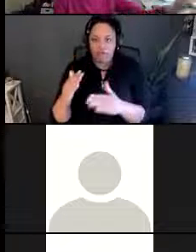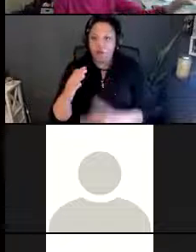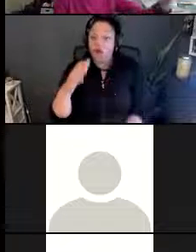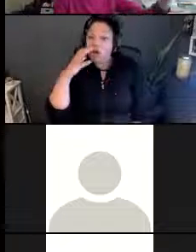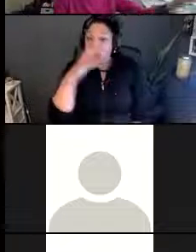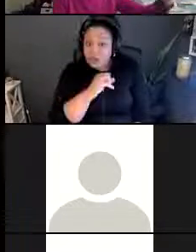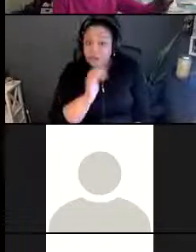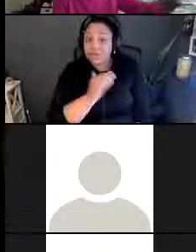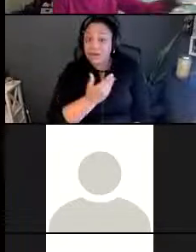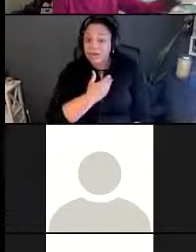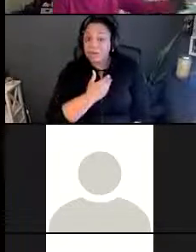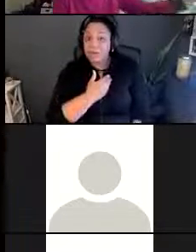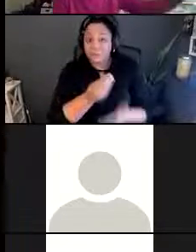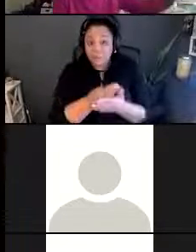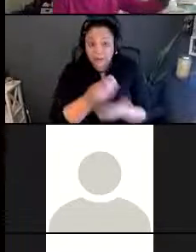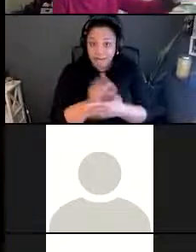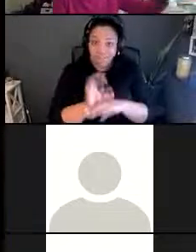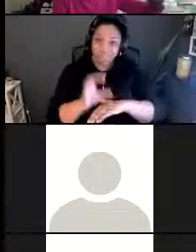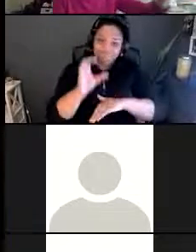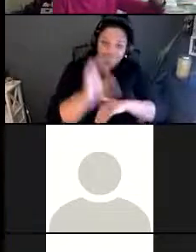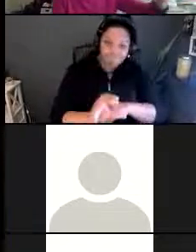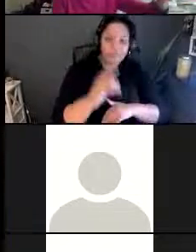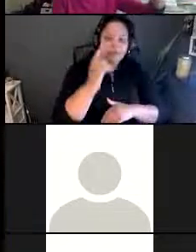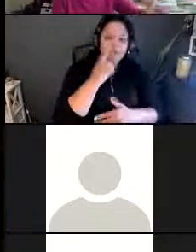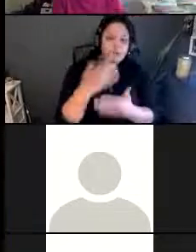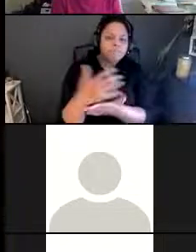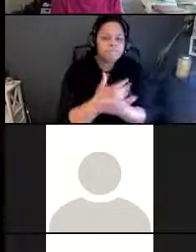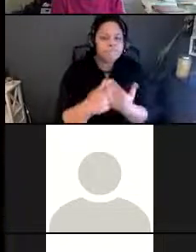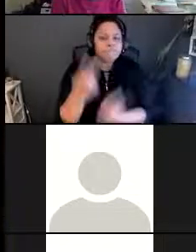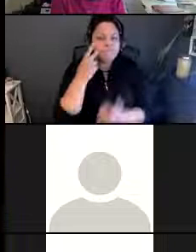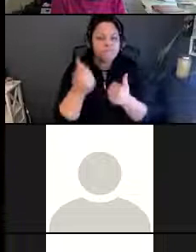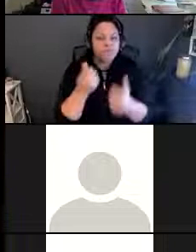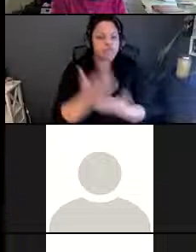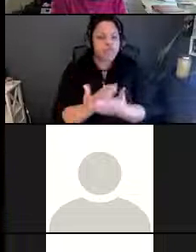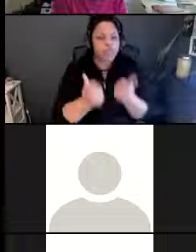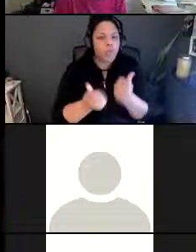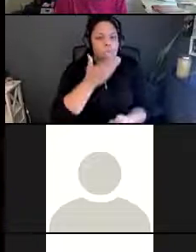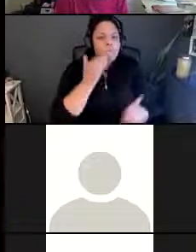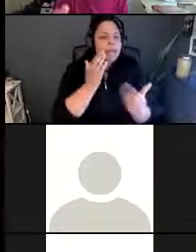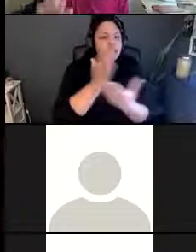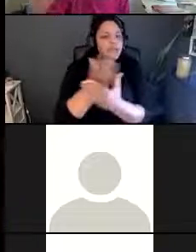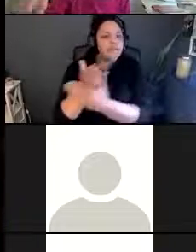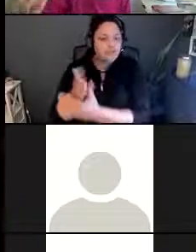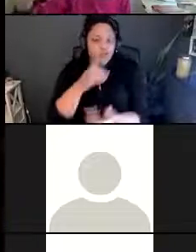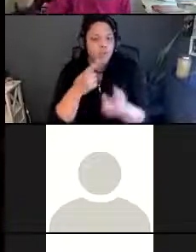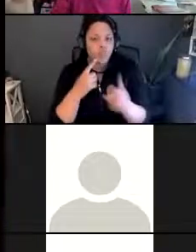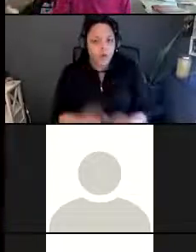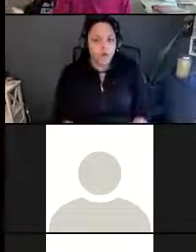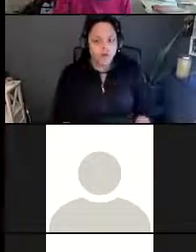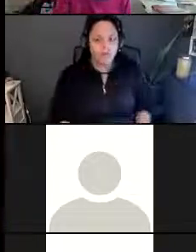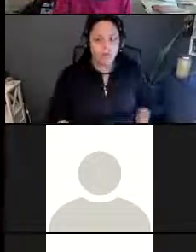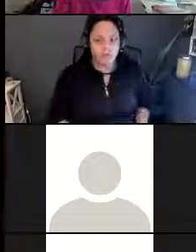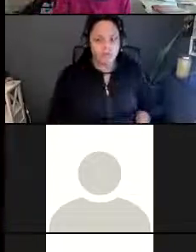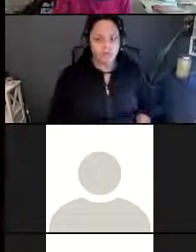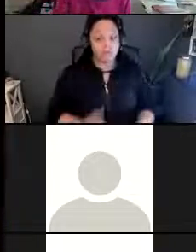the money into getting the evidence about which of these interventions work. And that just